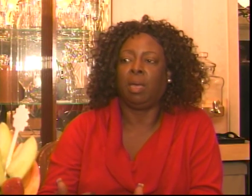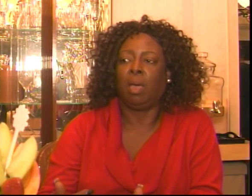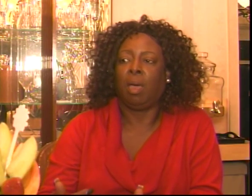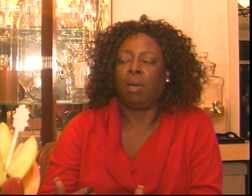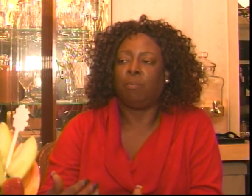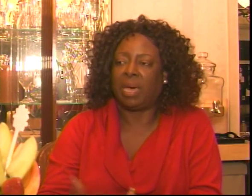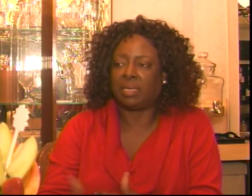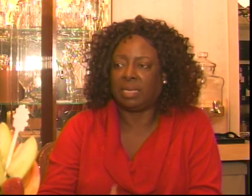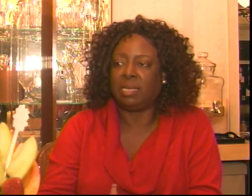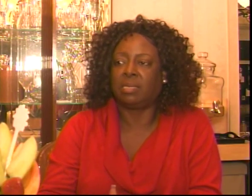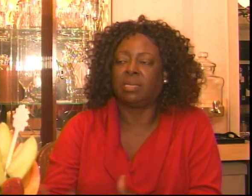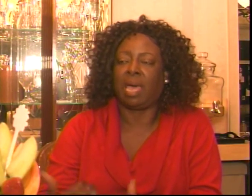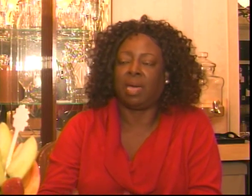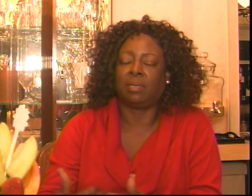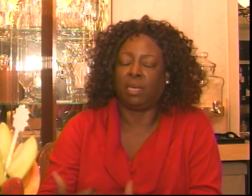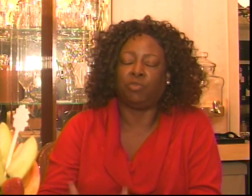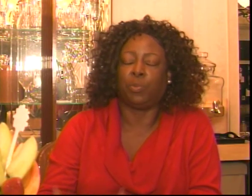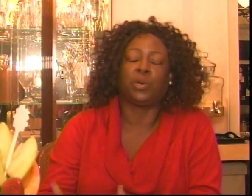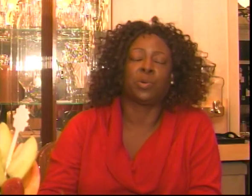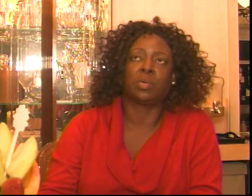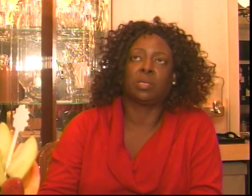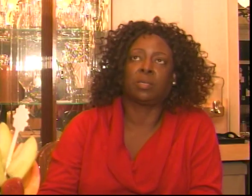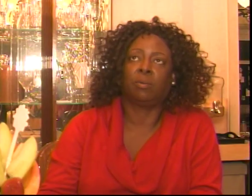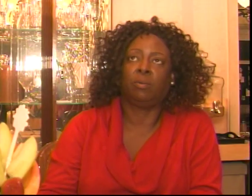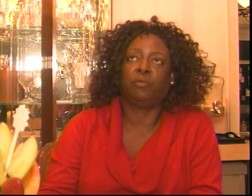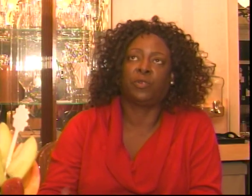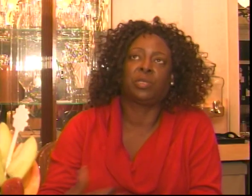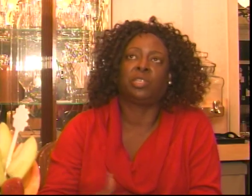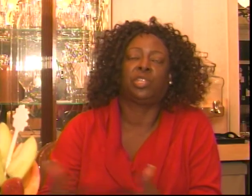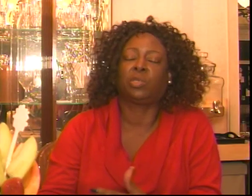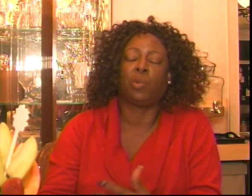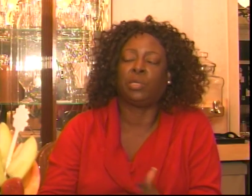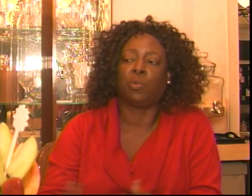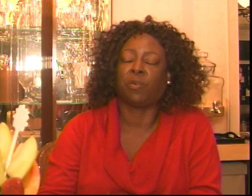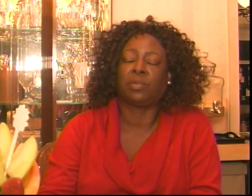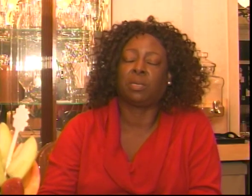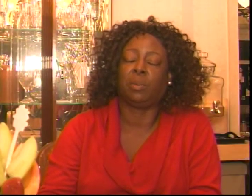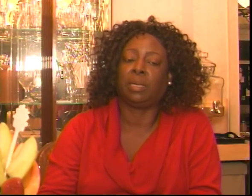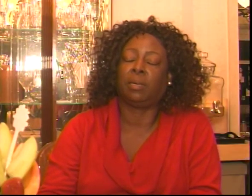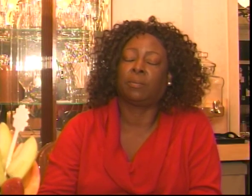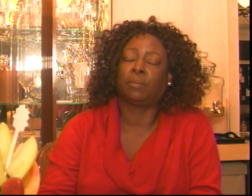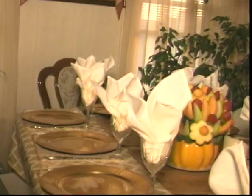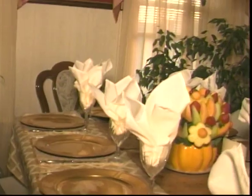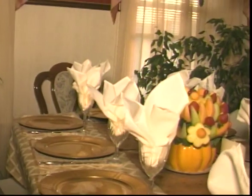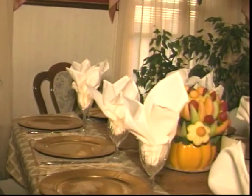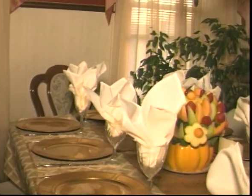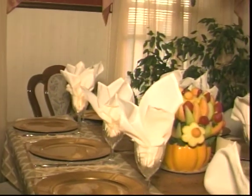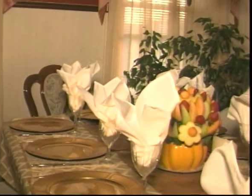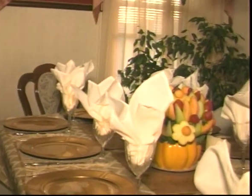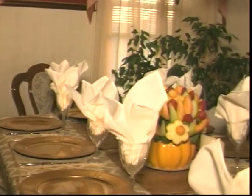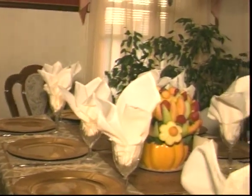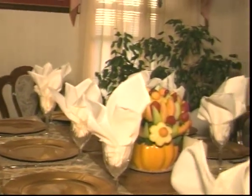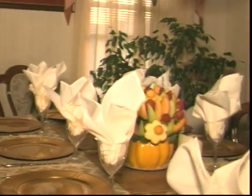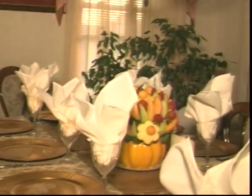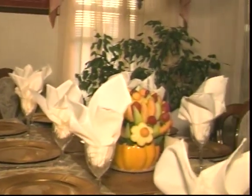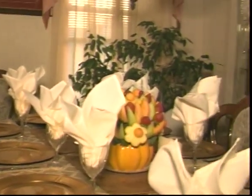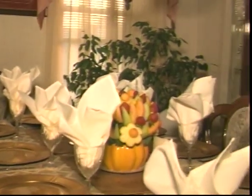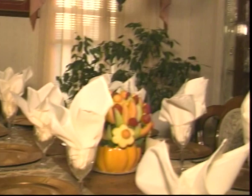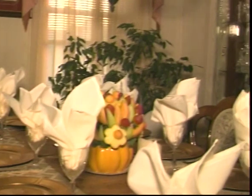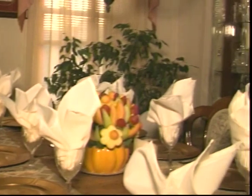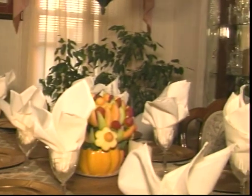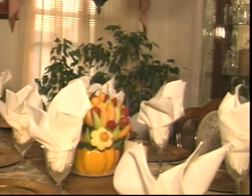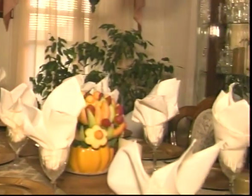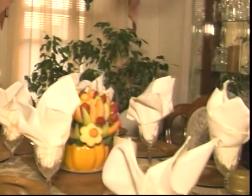be better citizens and entrepreneurs versus just going to work for somebody. And even though they are abroad,